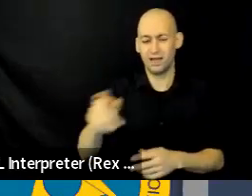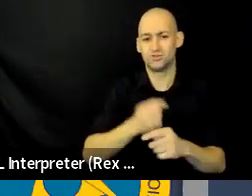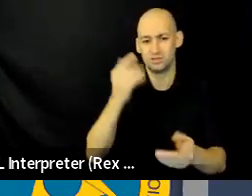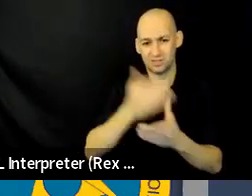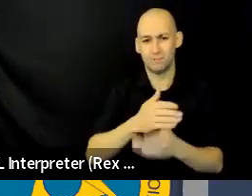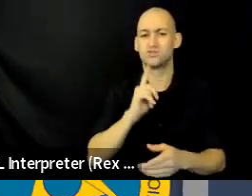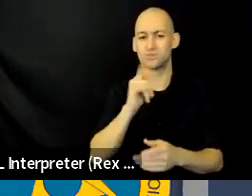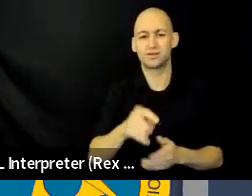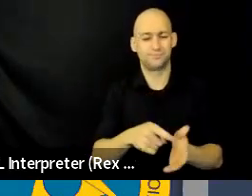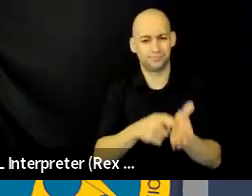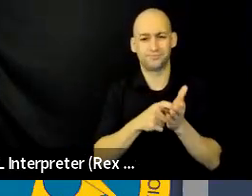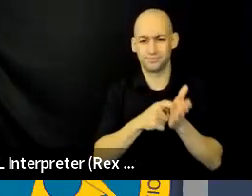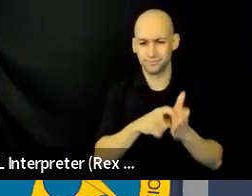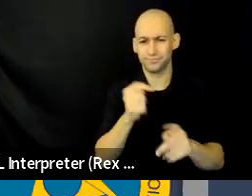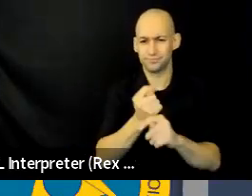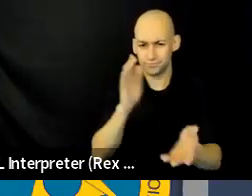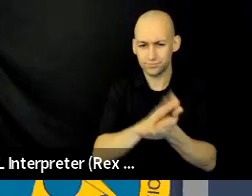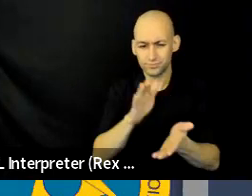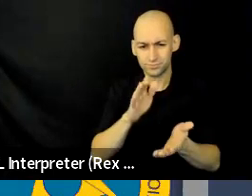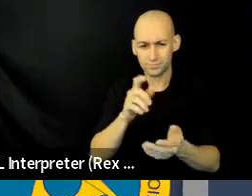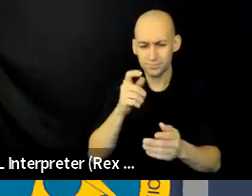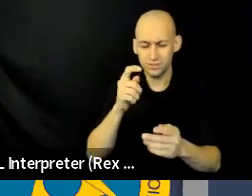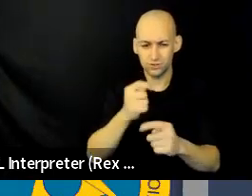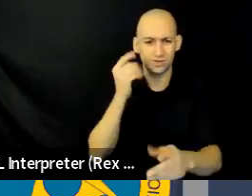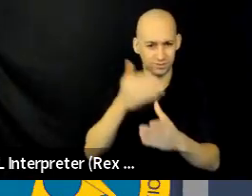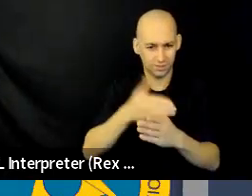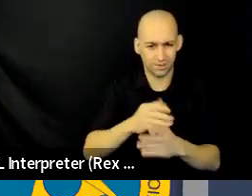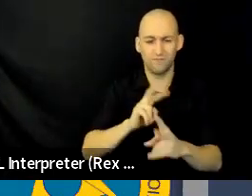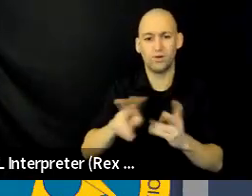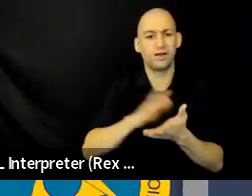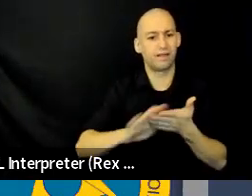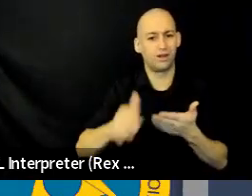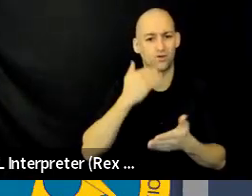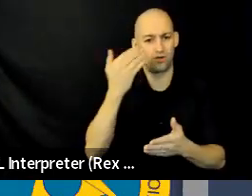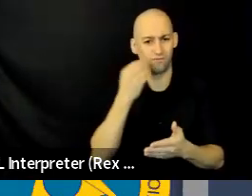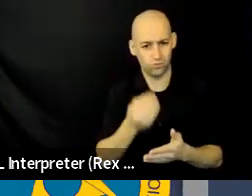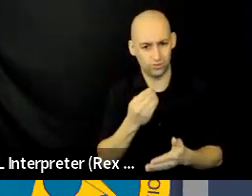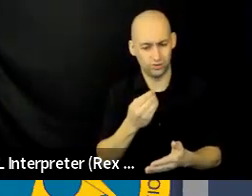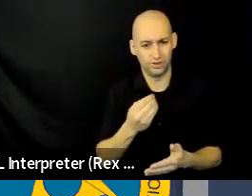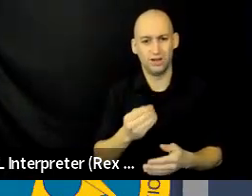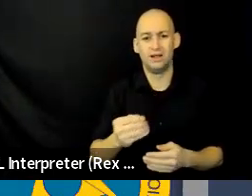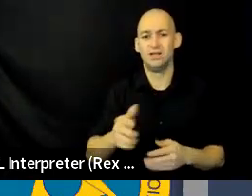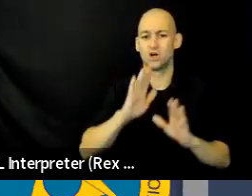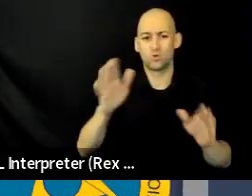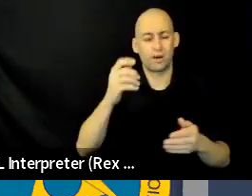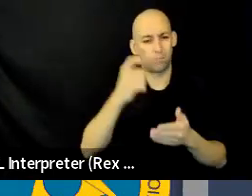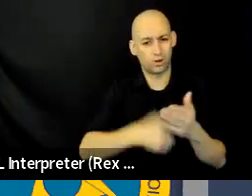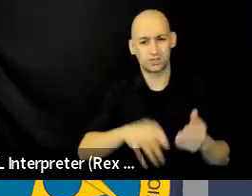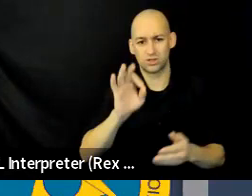an essential truck stop. It's very clean, good food, excellent prices on